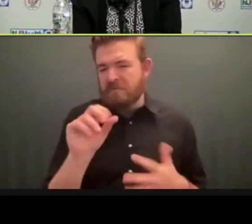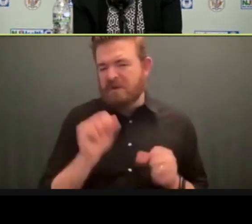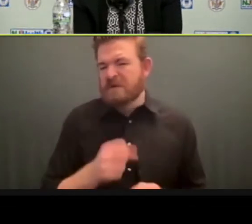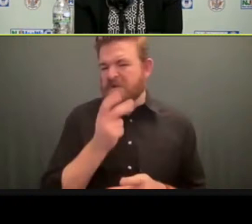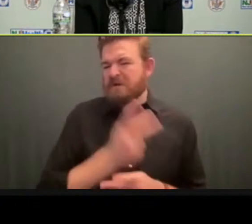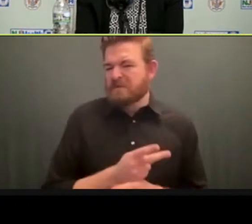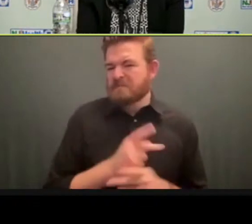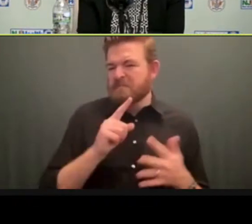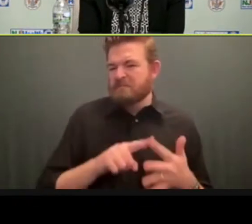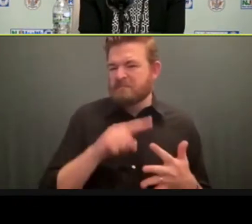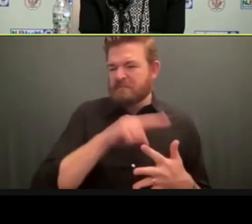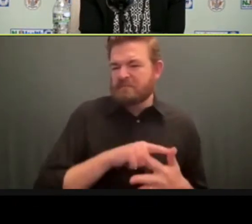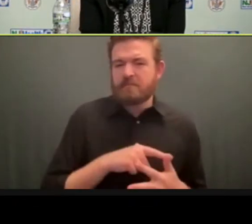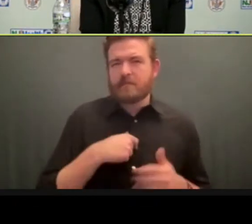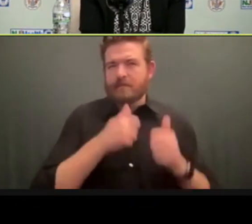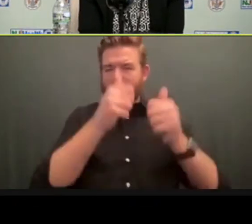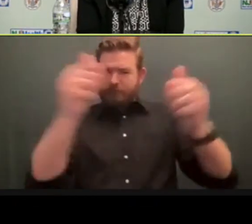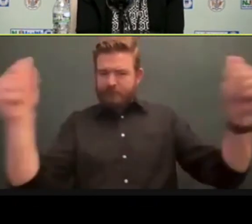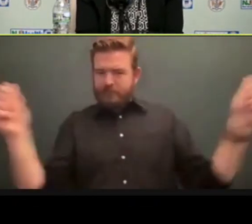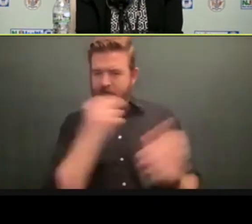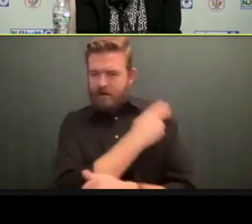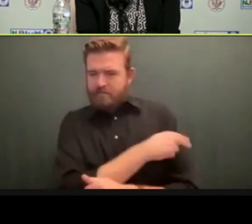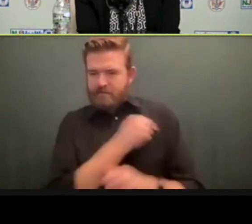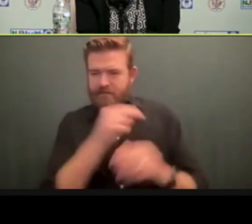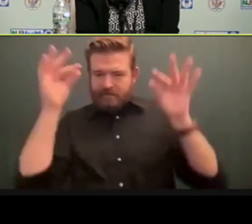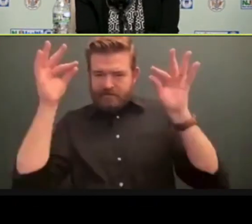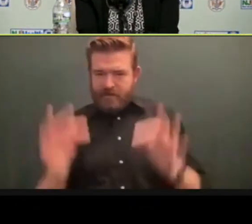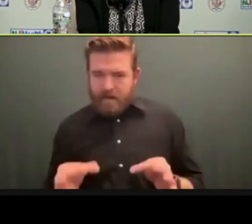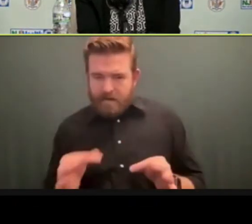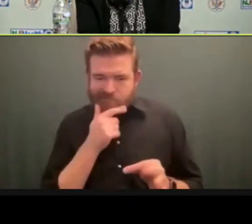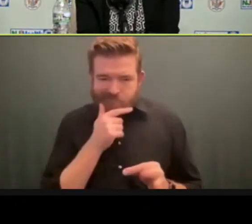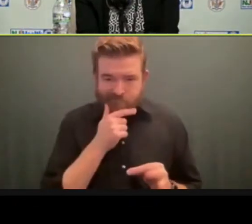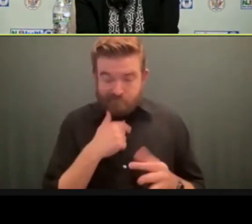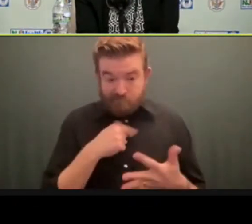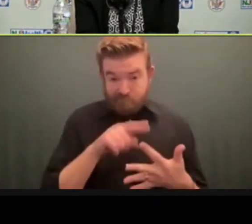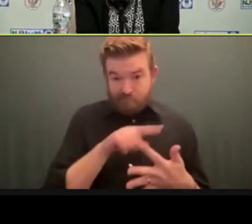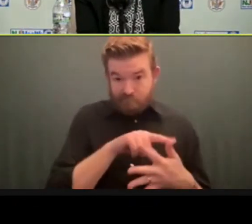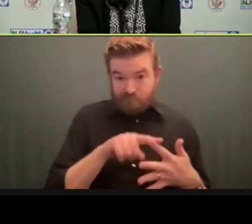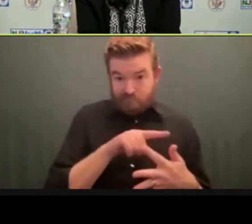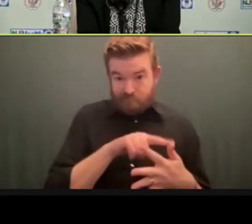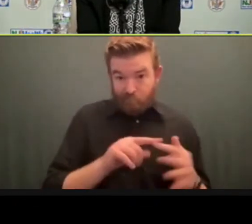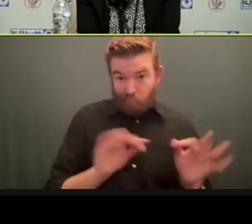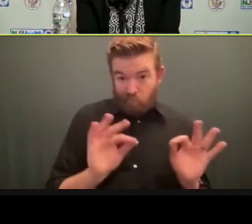teams that look at this every day, several times a day.